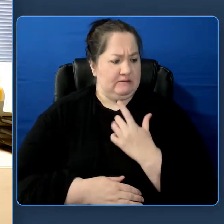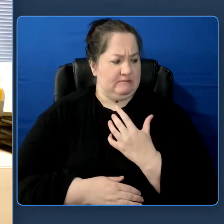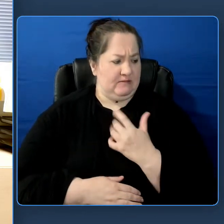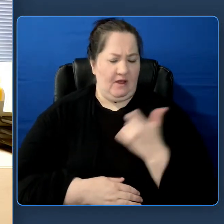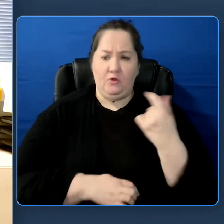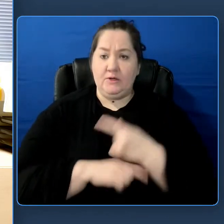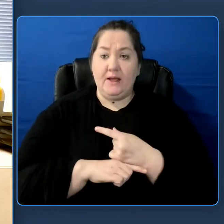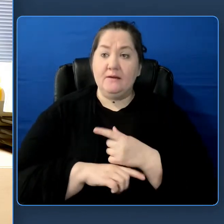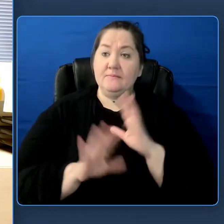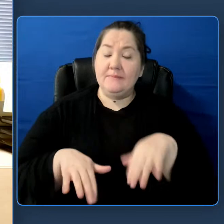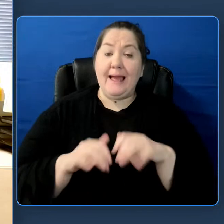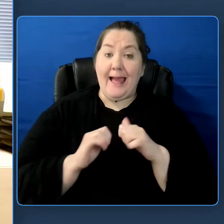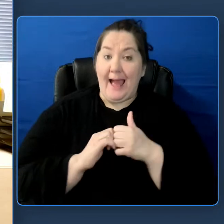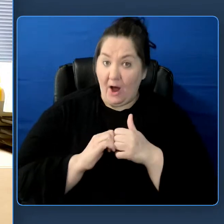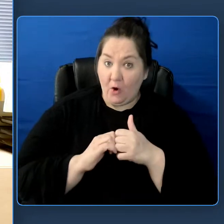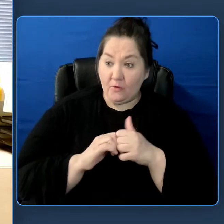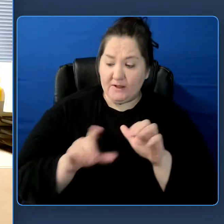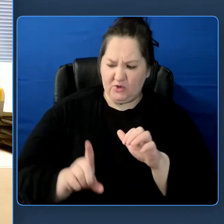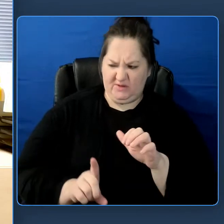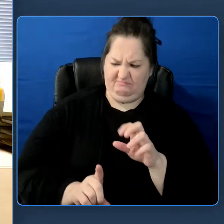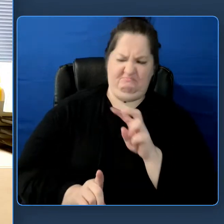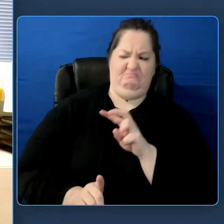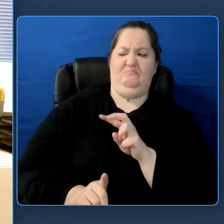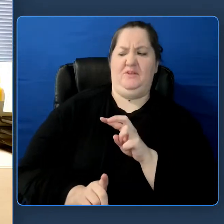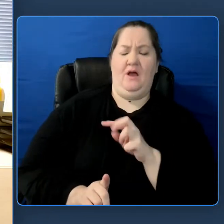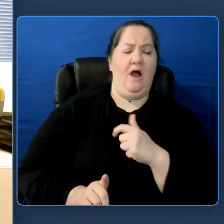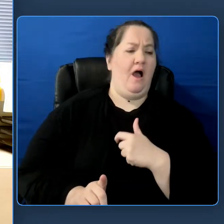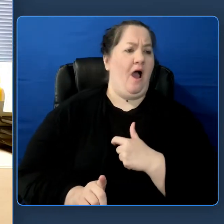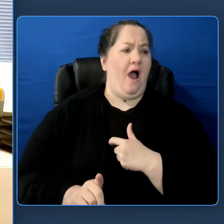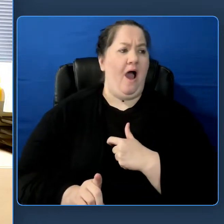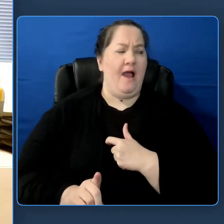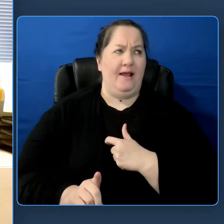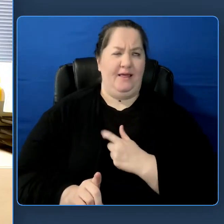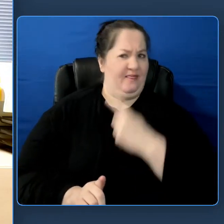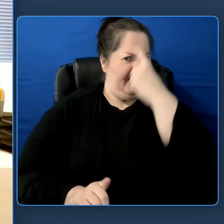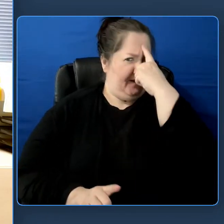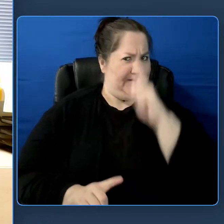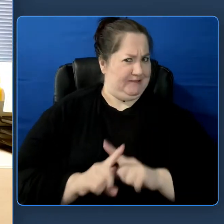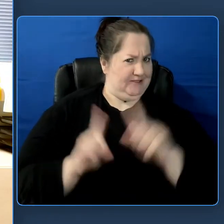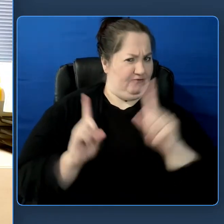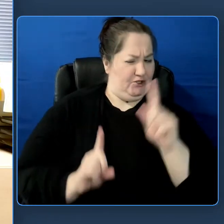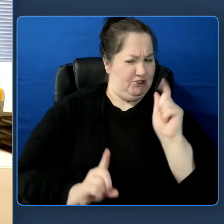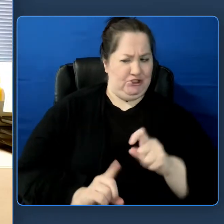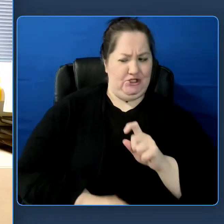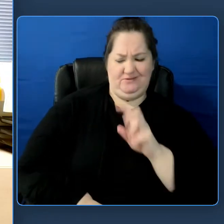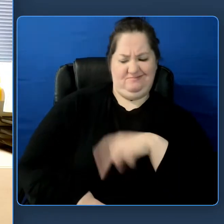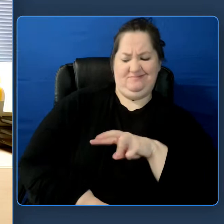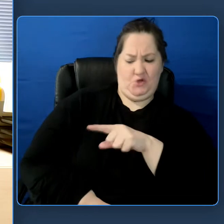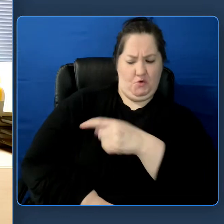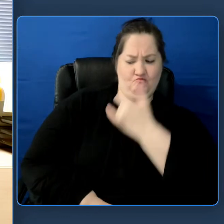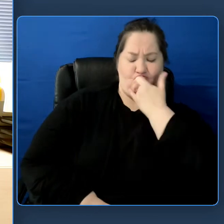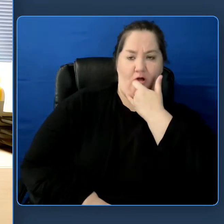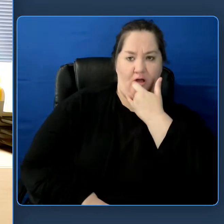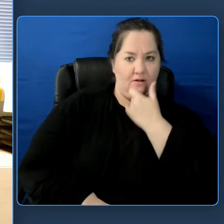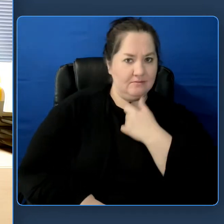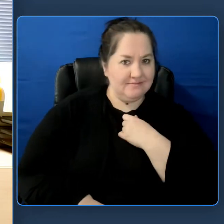just because the way they do it doesn't look like what you think it should look like, as long